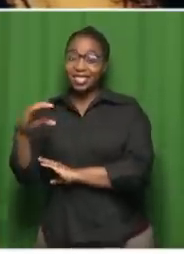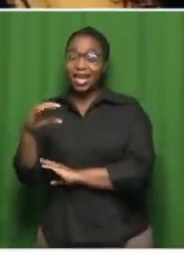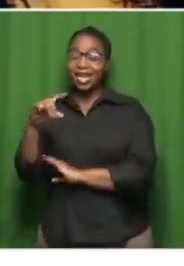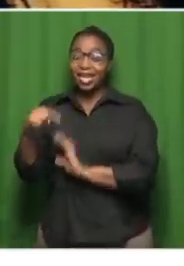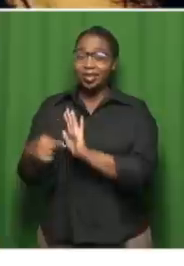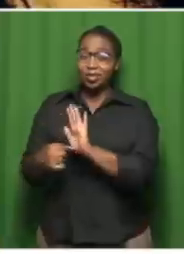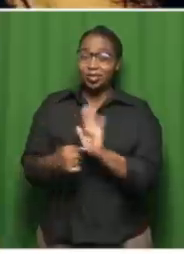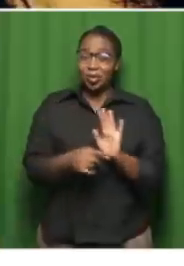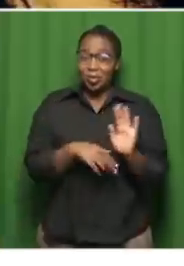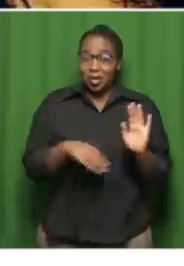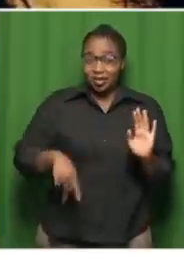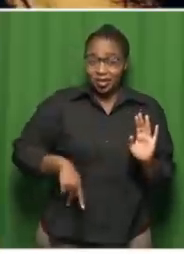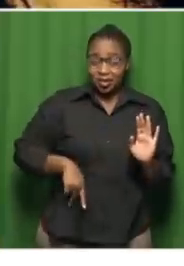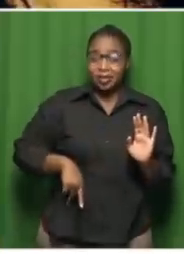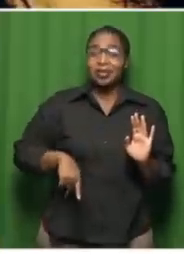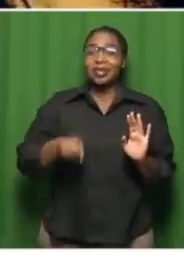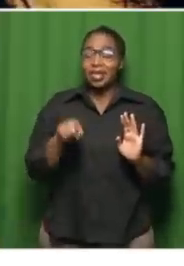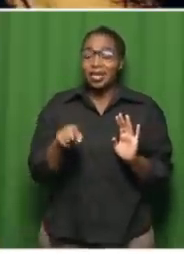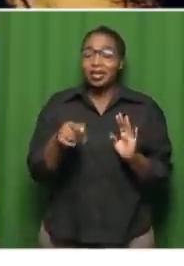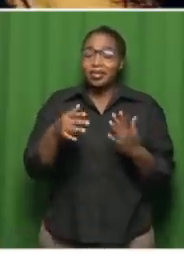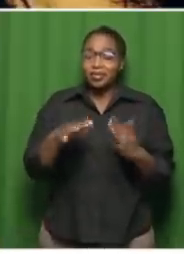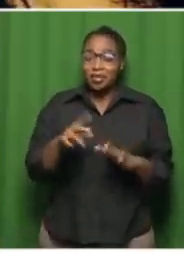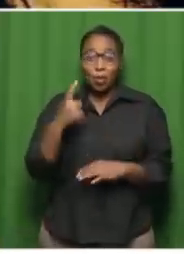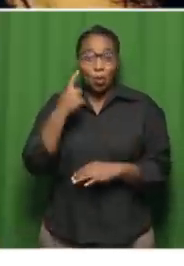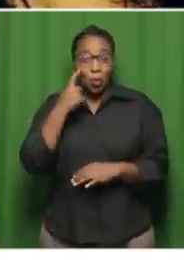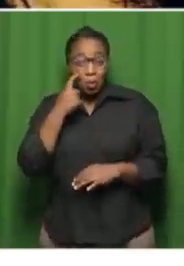metros, and an NEC that has